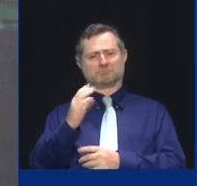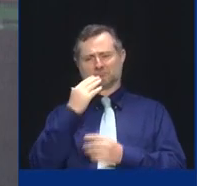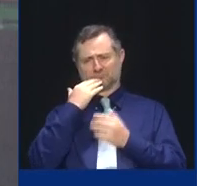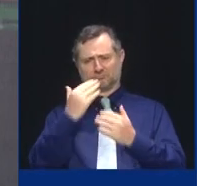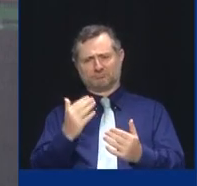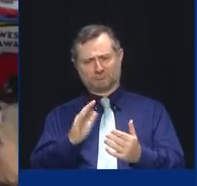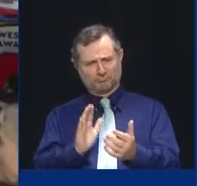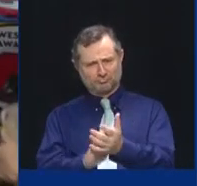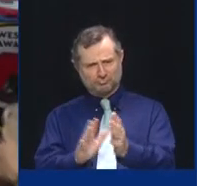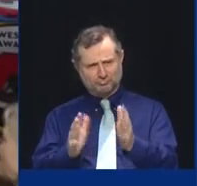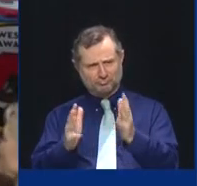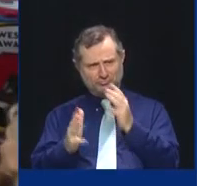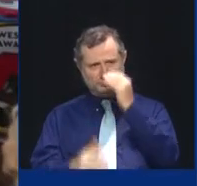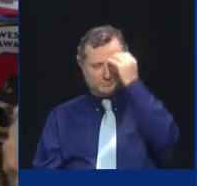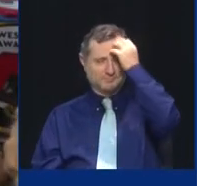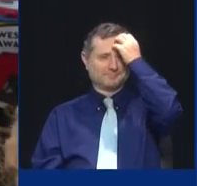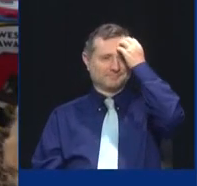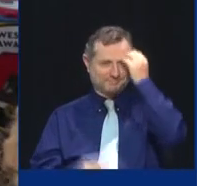round of applause.